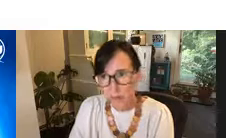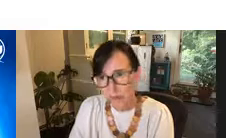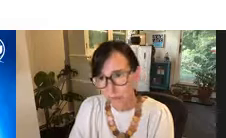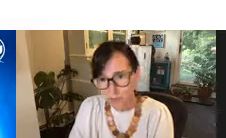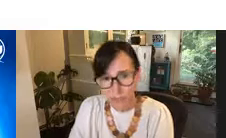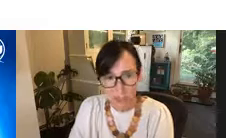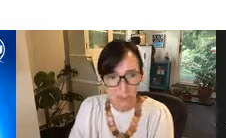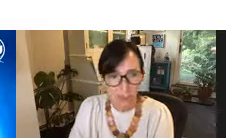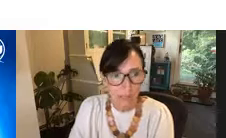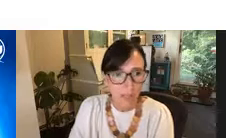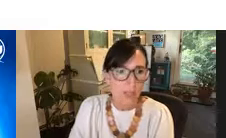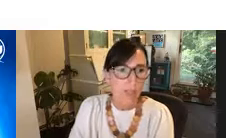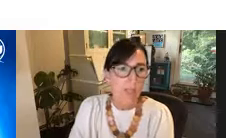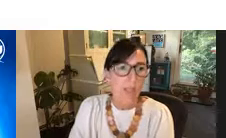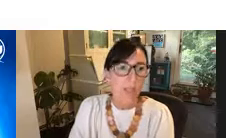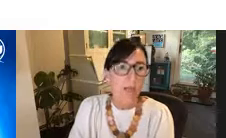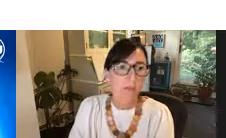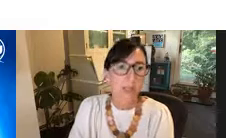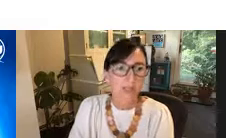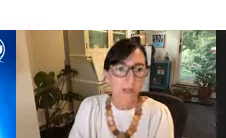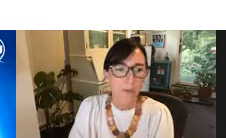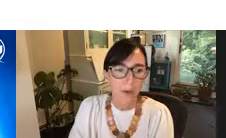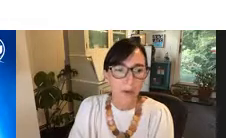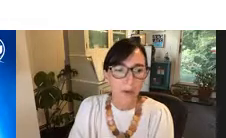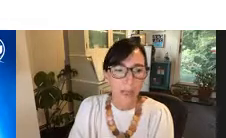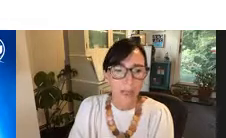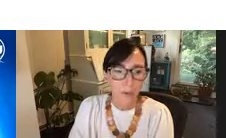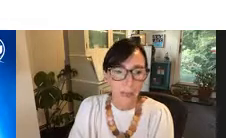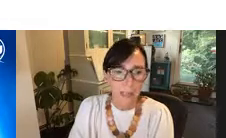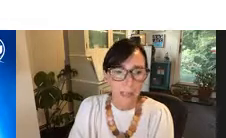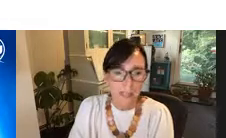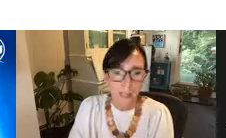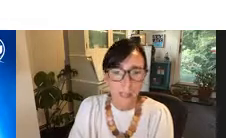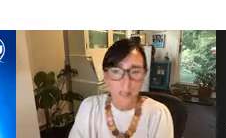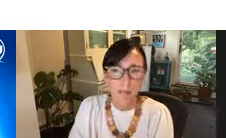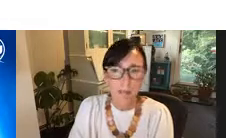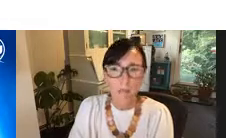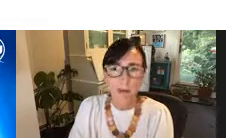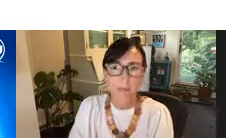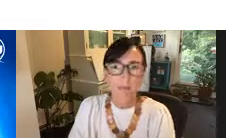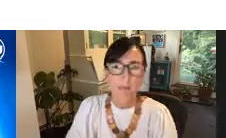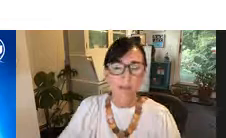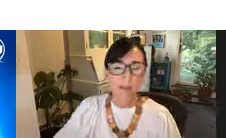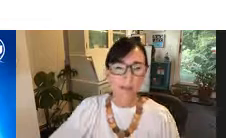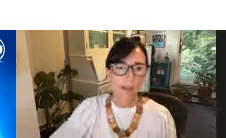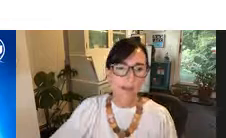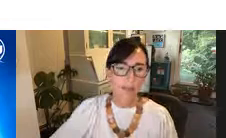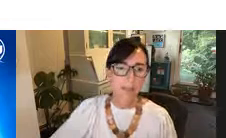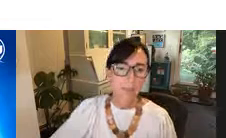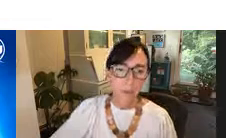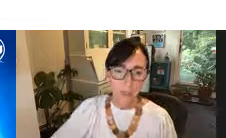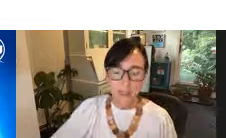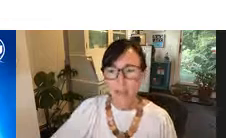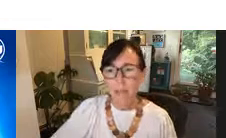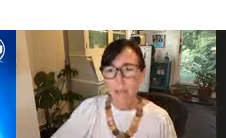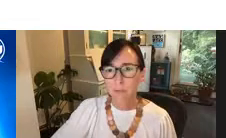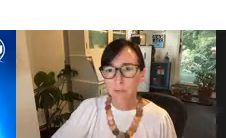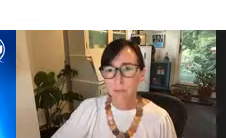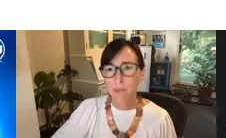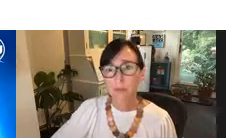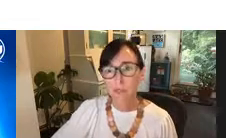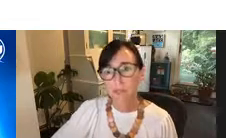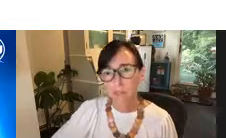from the start in everything we do. We also are thinking about accessibility from, it's important to think